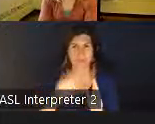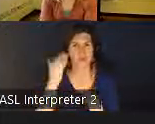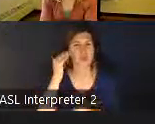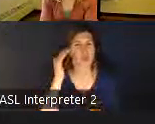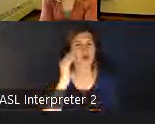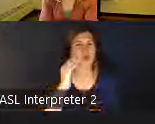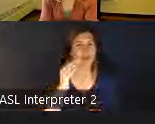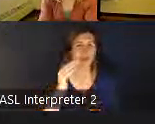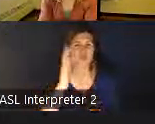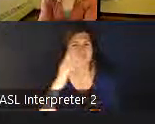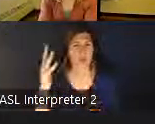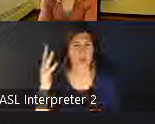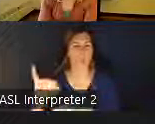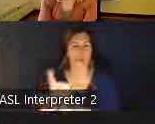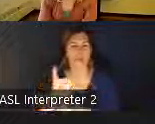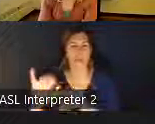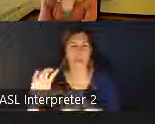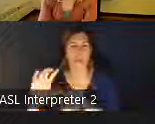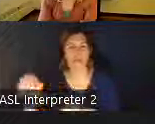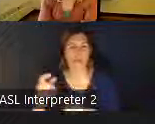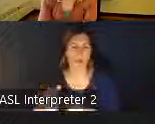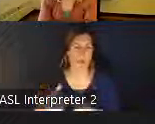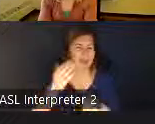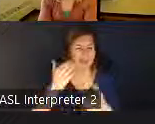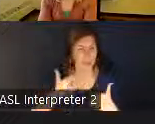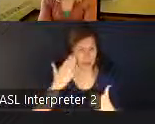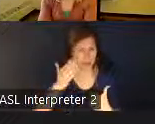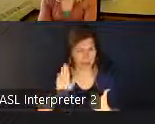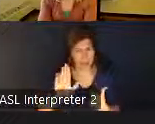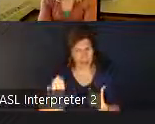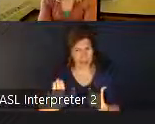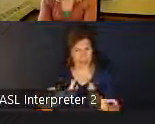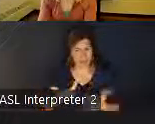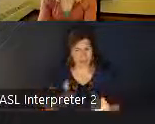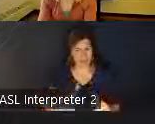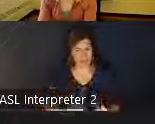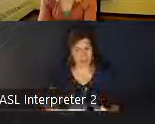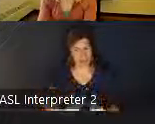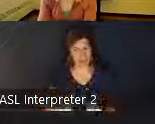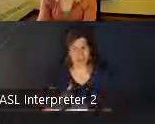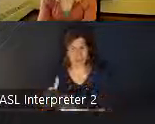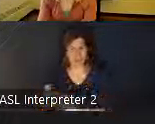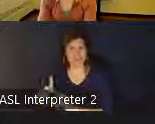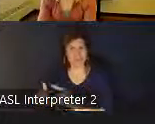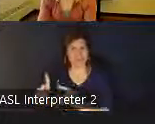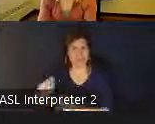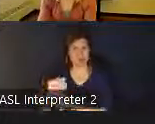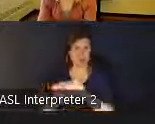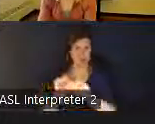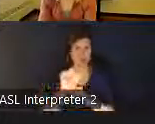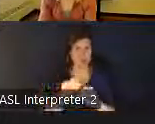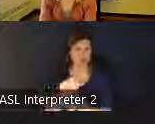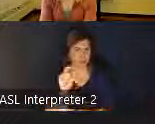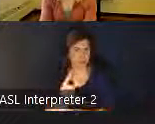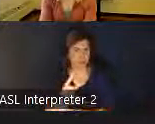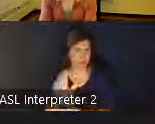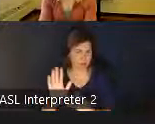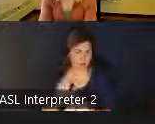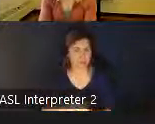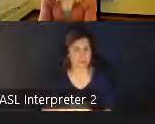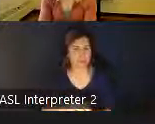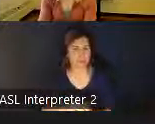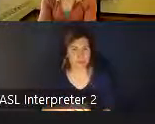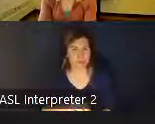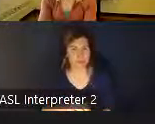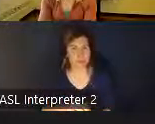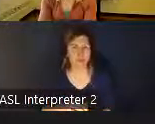private forest industry companies are organized different ways in different parts of the region. So I'll just use that term broadly for now, but we have